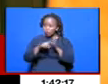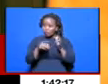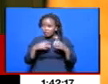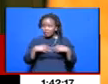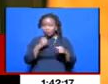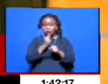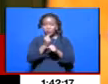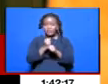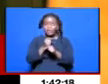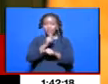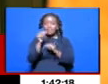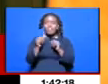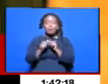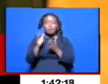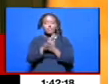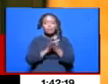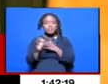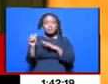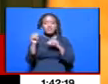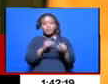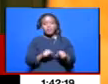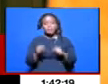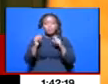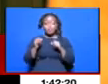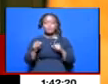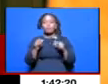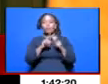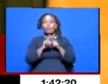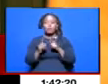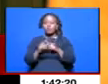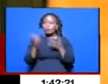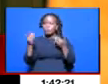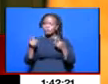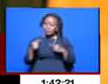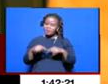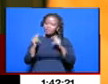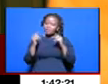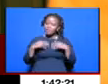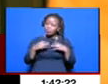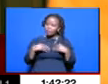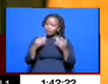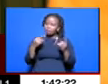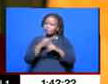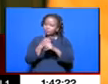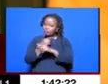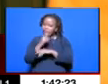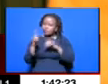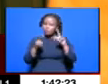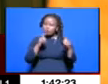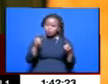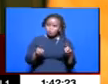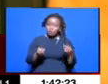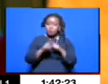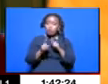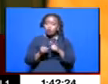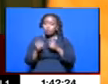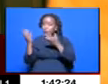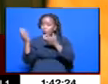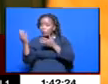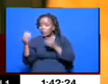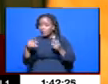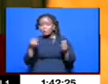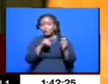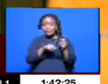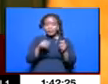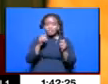structure imbroglio, to come with abstract questions and expect us to expend